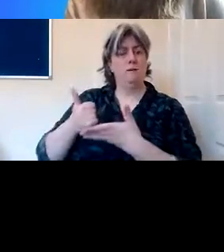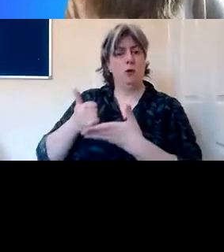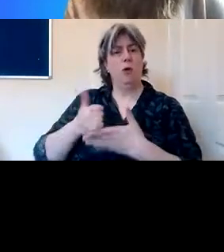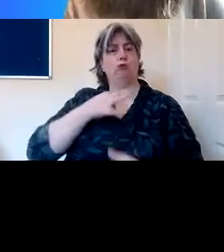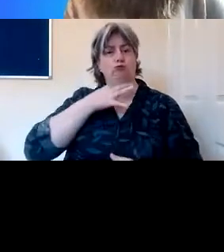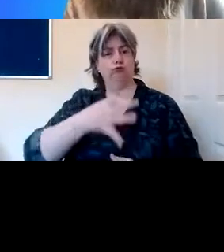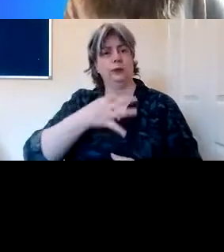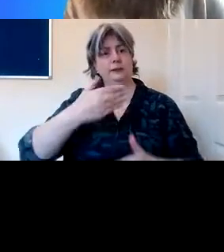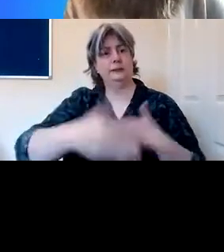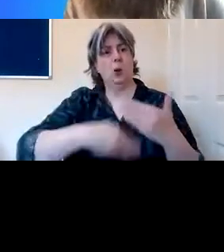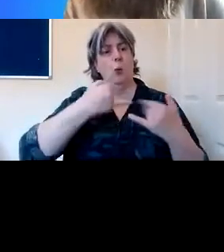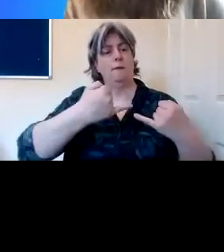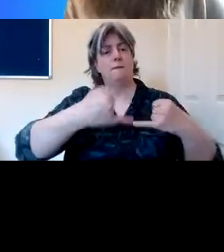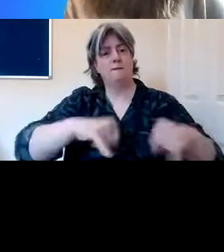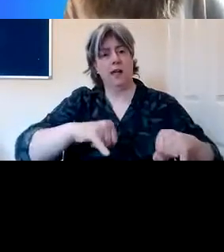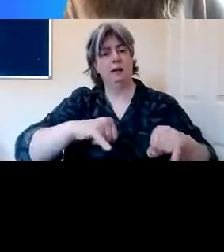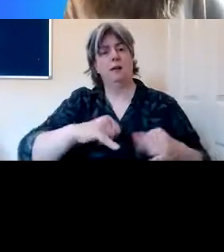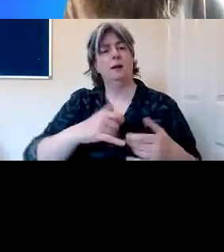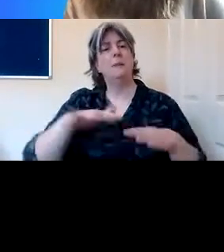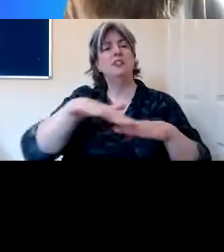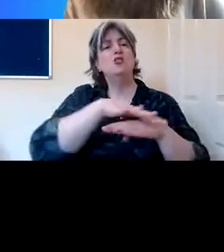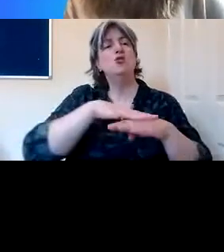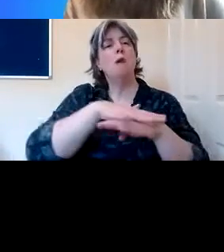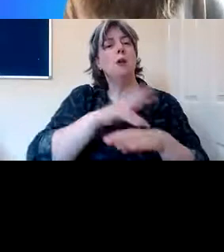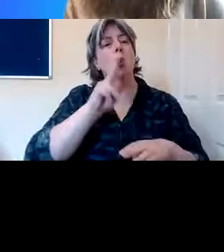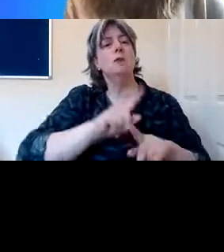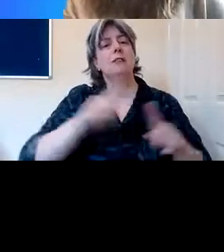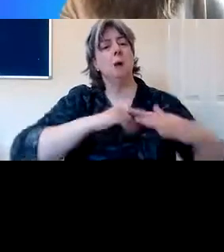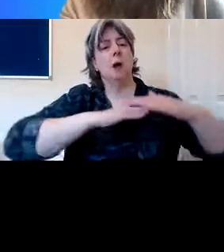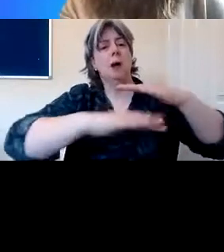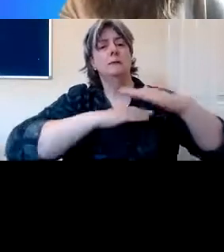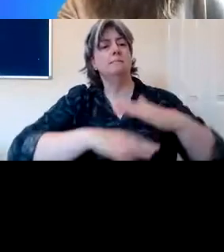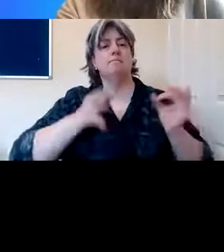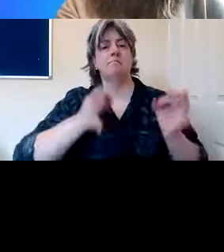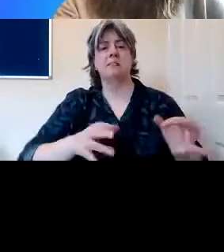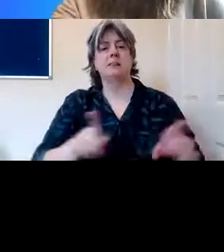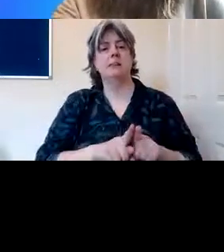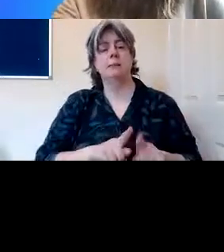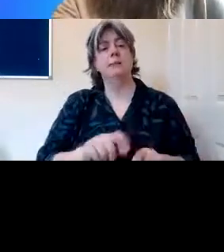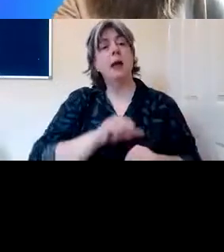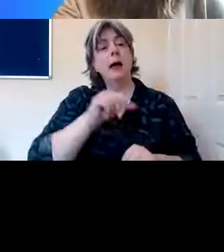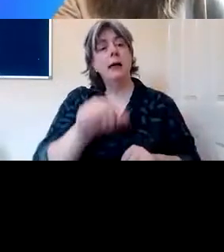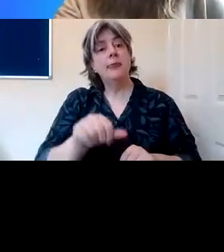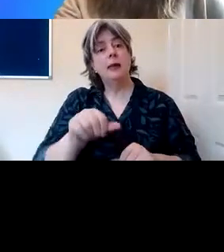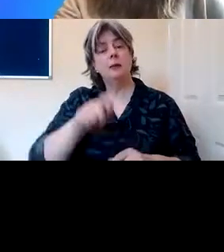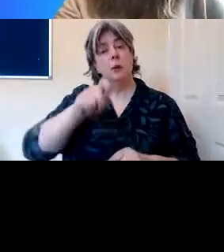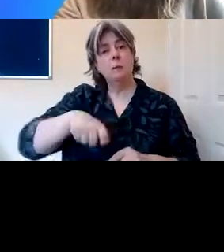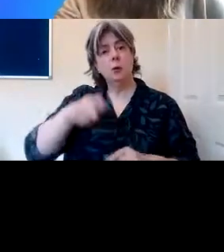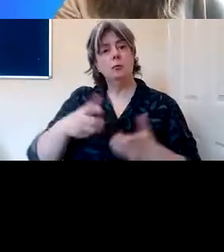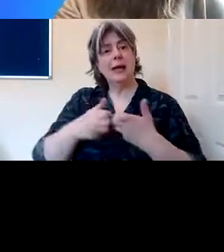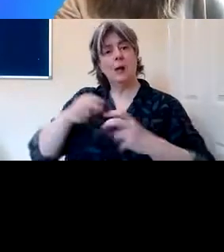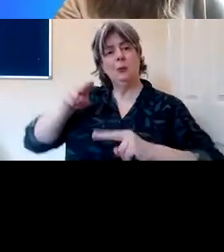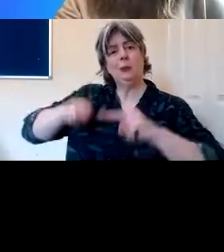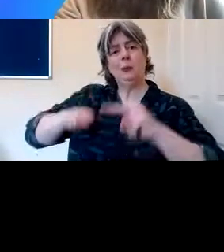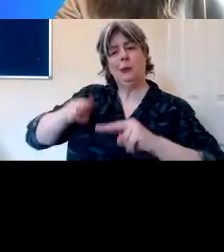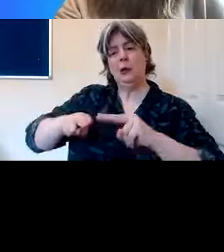that we won't actually change the substance. And another big issue for us will be how we then measure the success of those pupils, because we